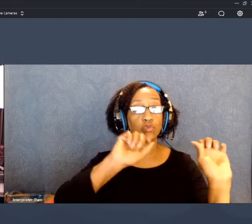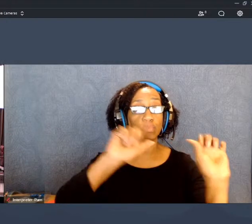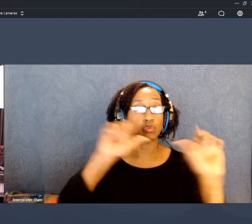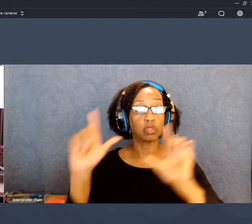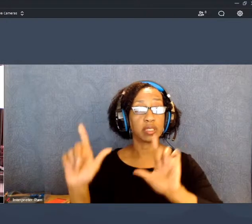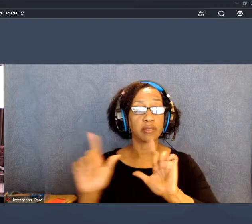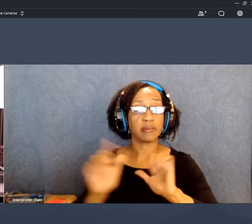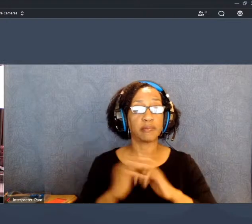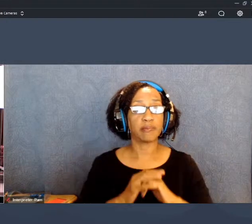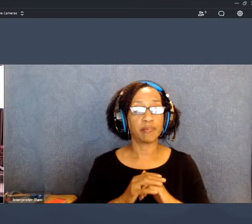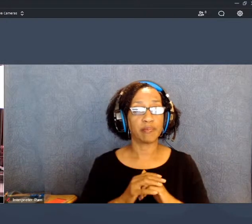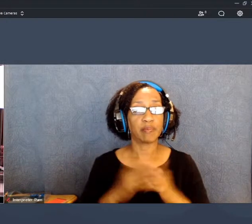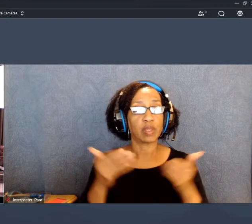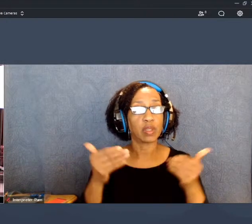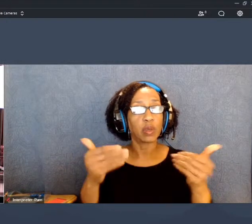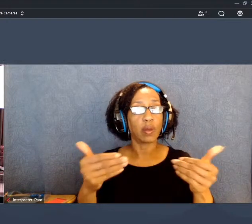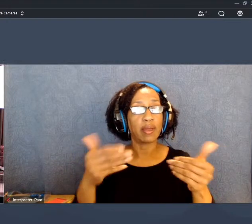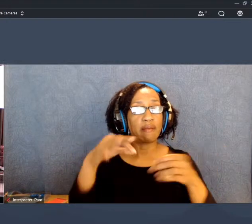Cast your votes.